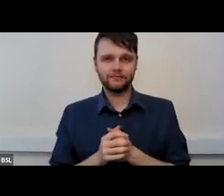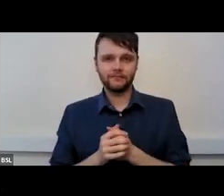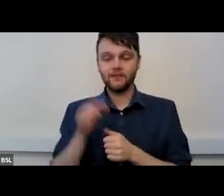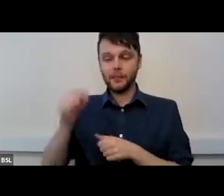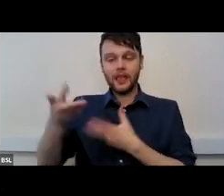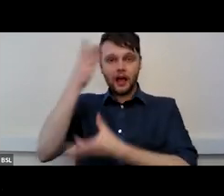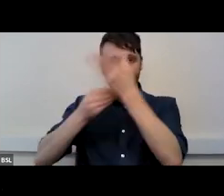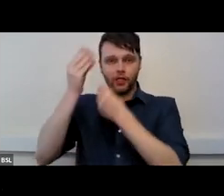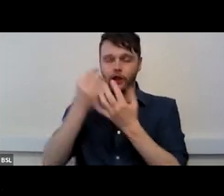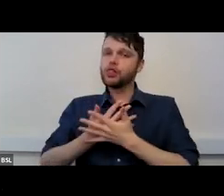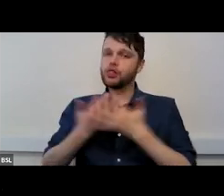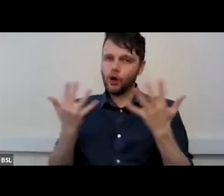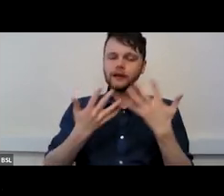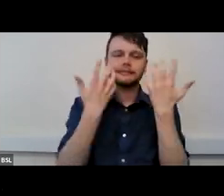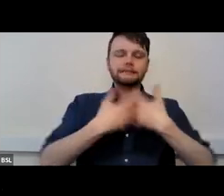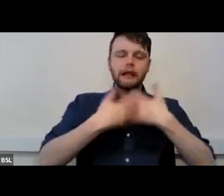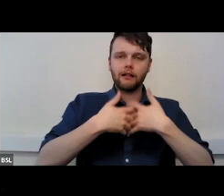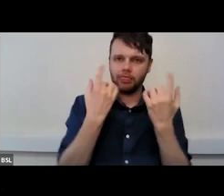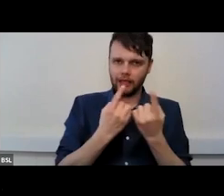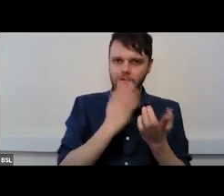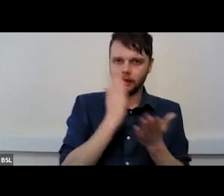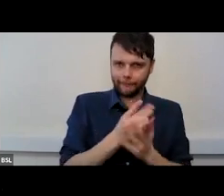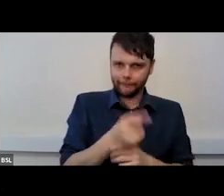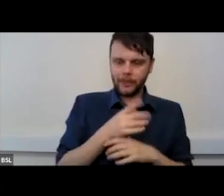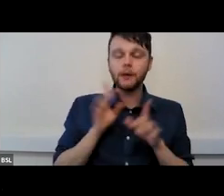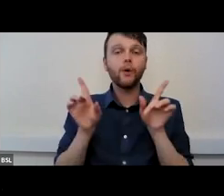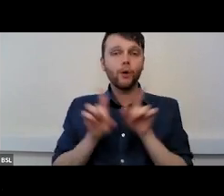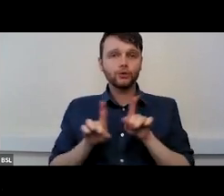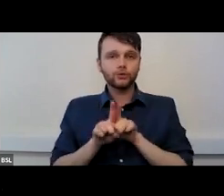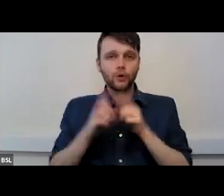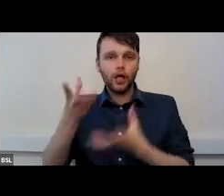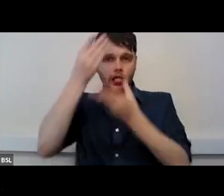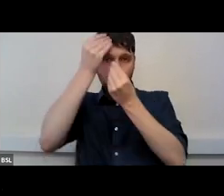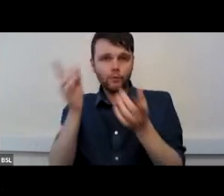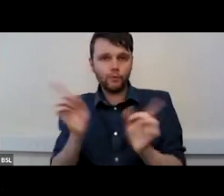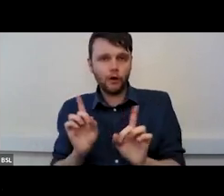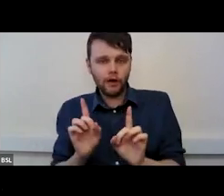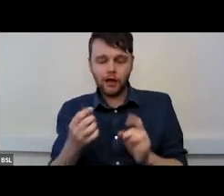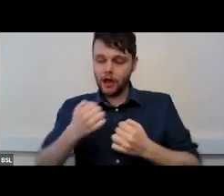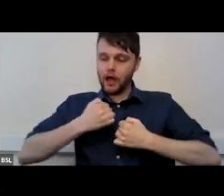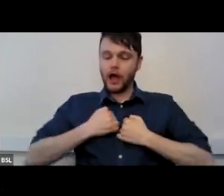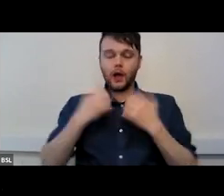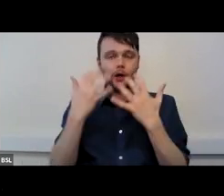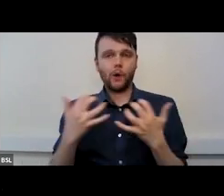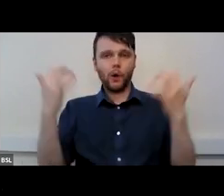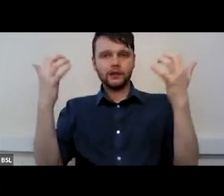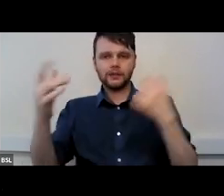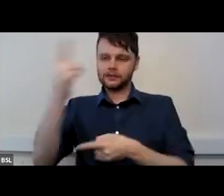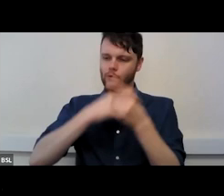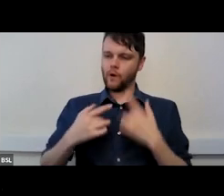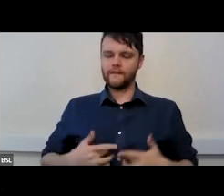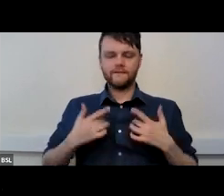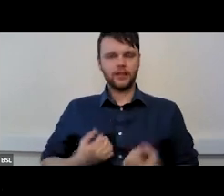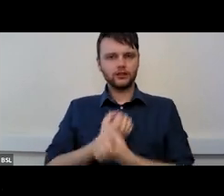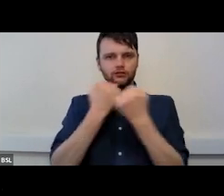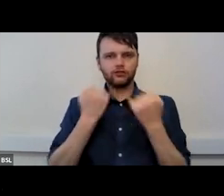edition, lots of technical stuff, obviously, but also we learned that whilst we all feel strongly that